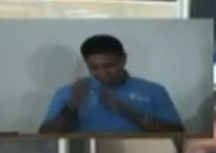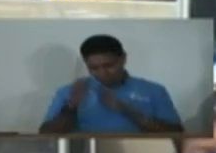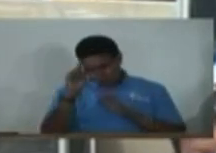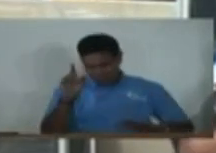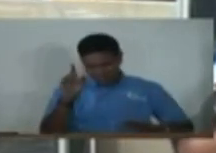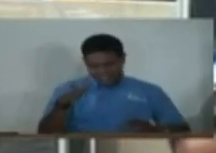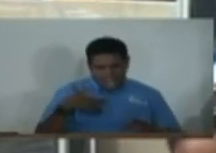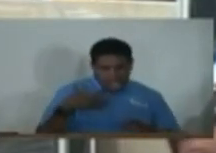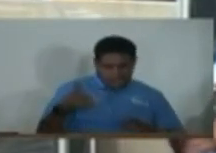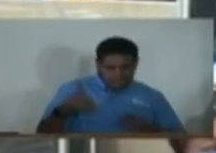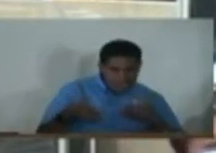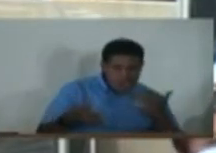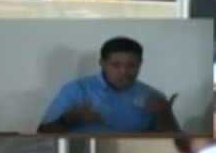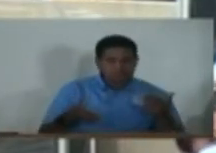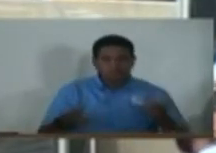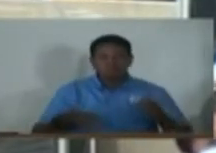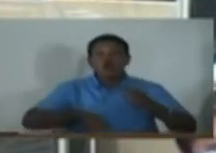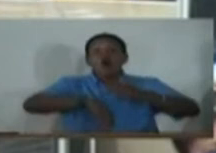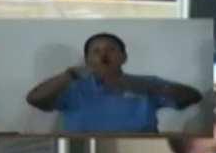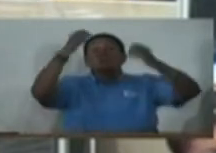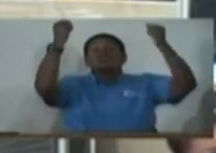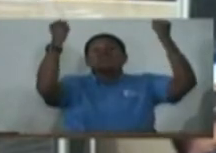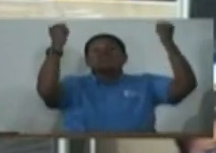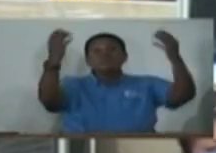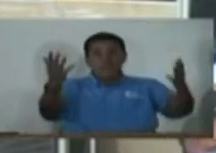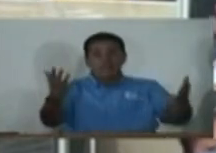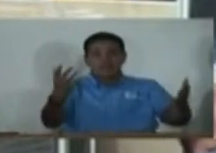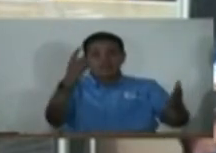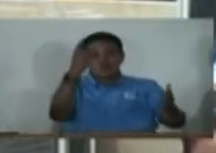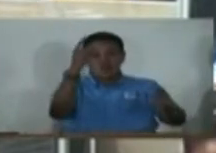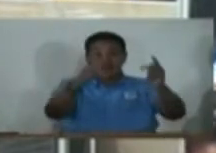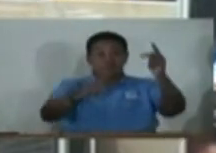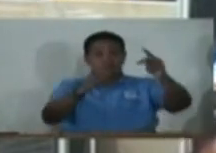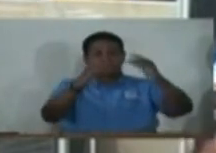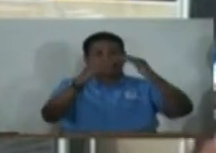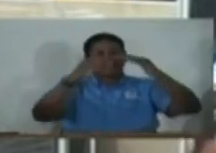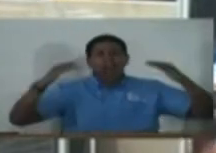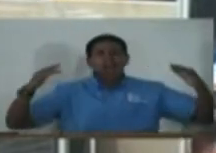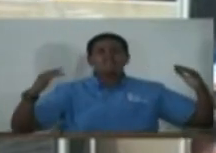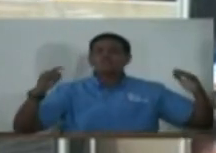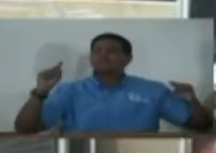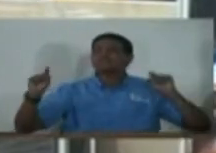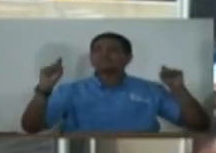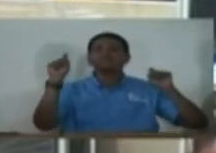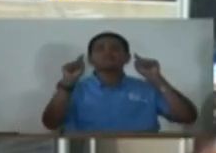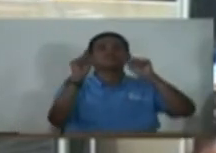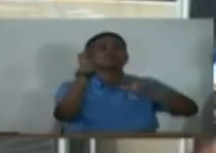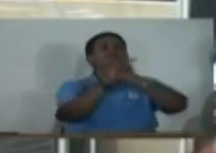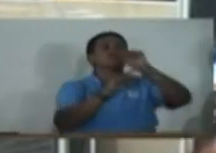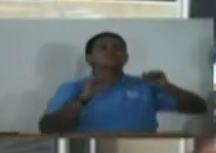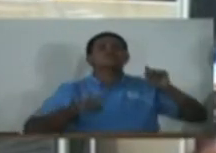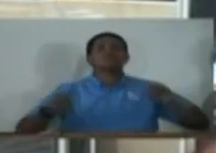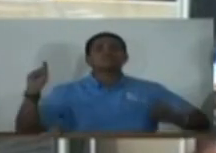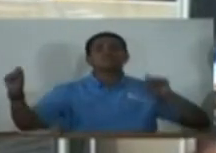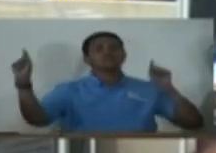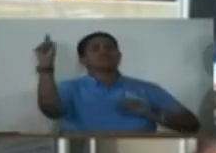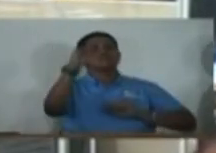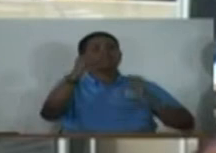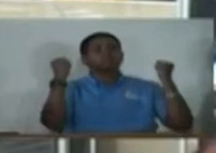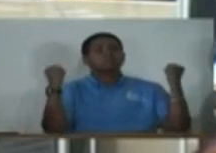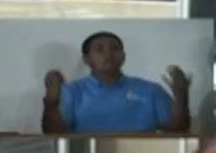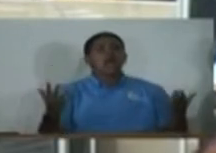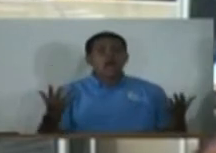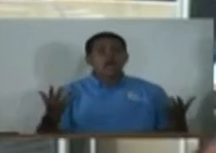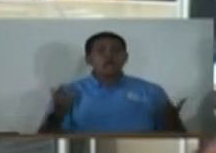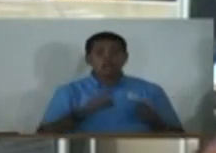Out of many, Jamaica, a diverse country, but for us to truly be